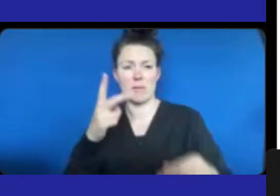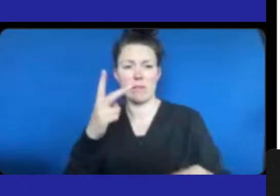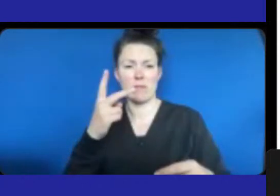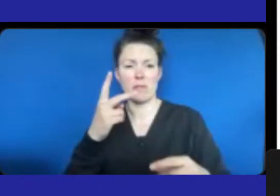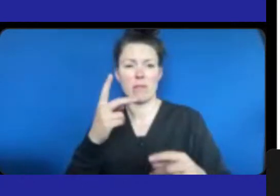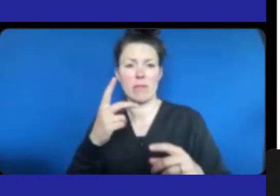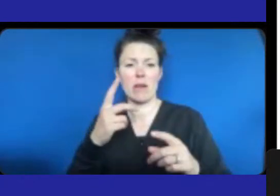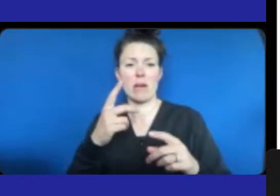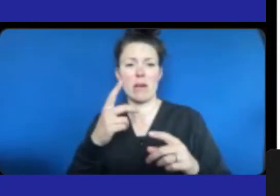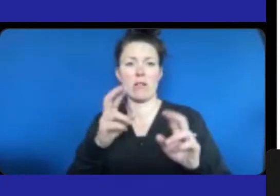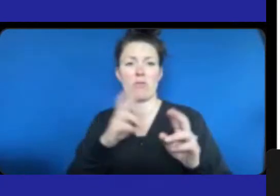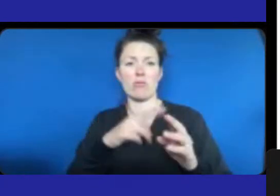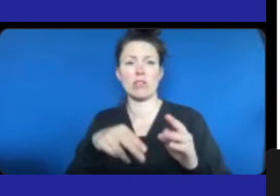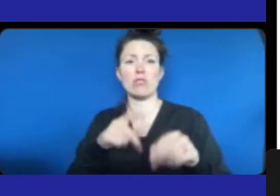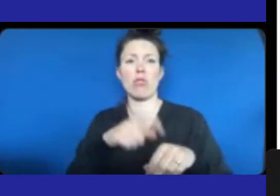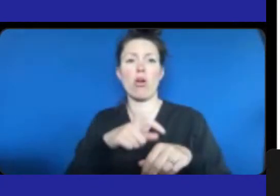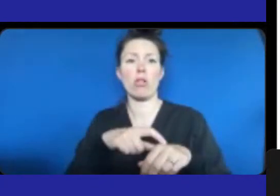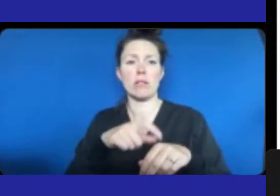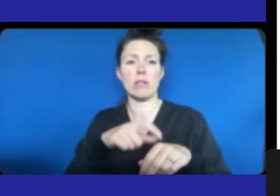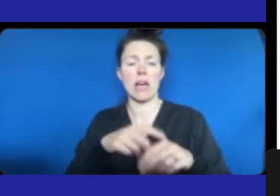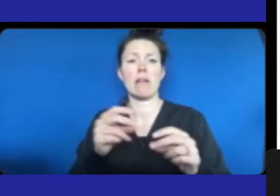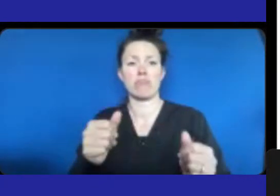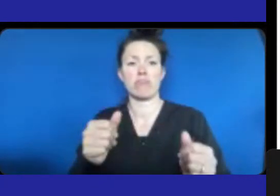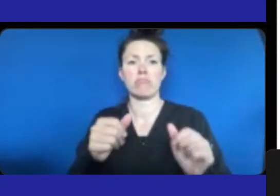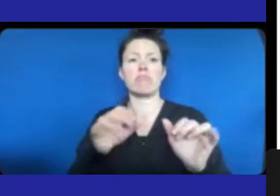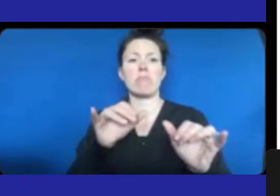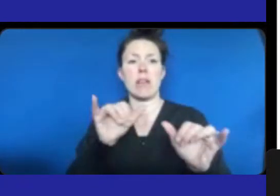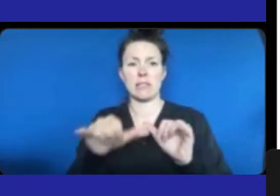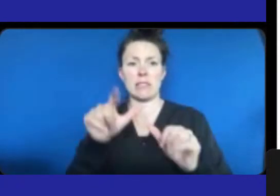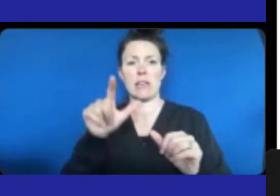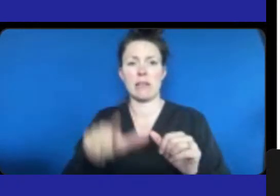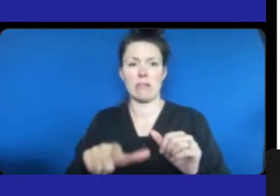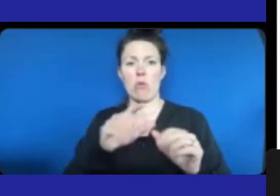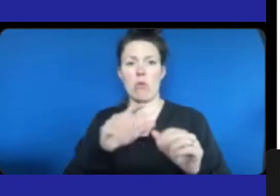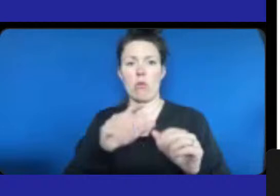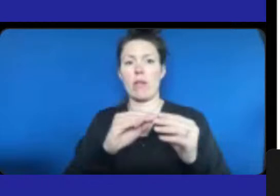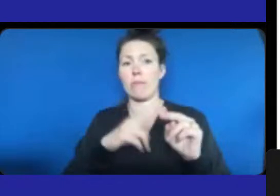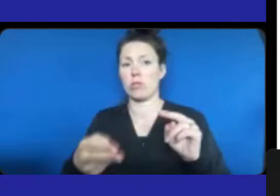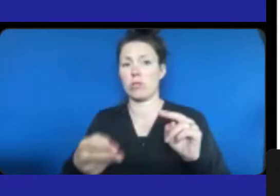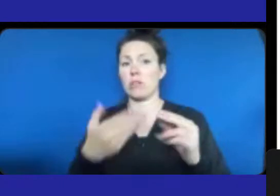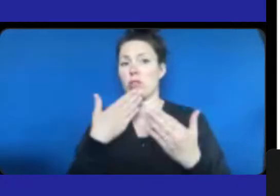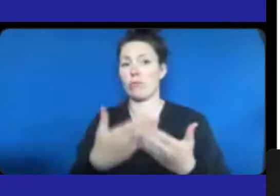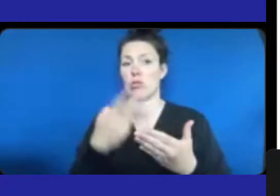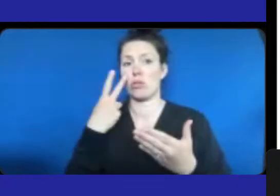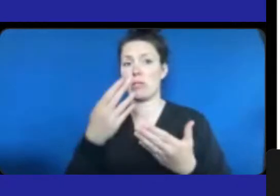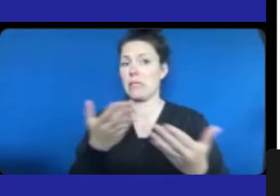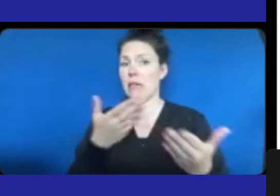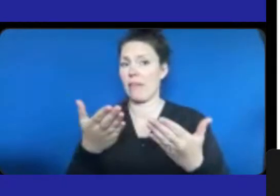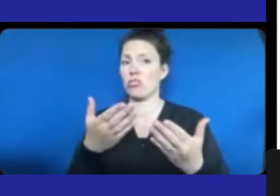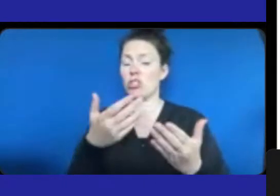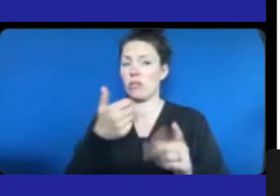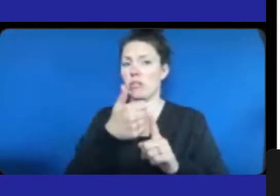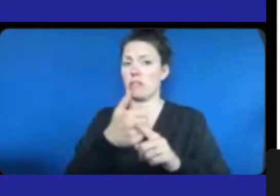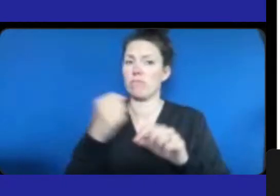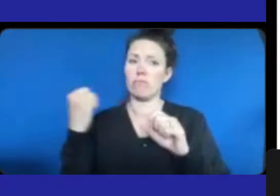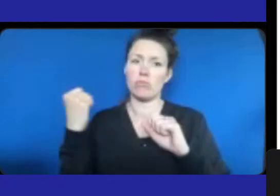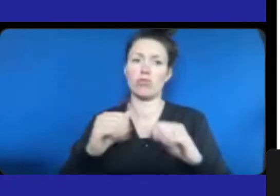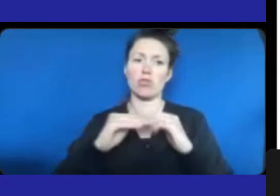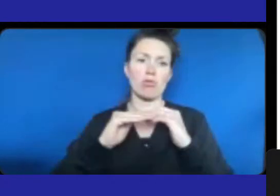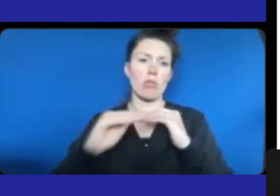results stay low and decline was really excellent to see that service is staying in very strong shape.